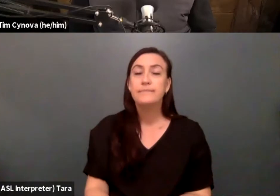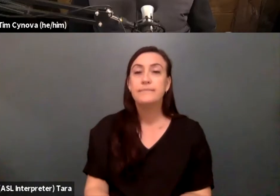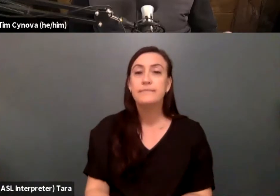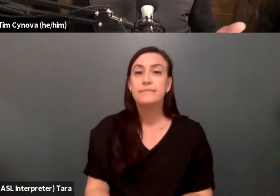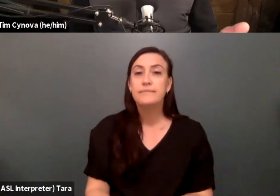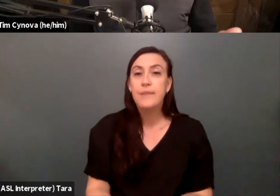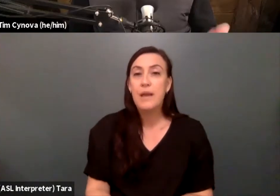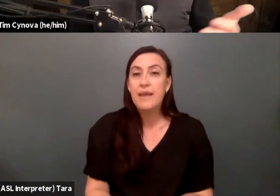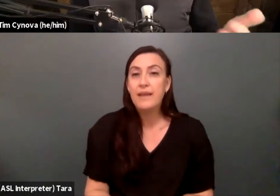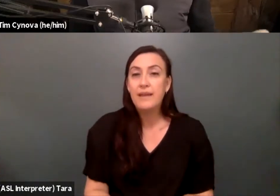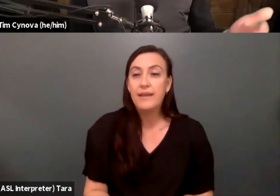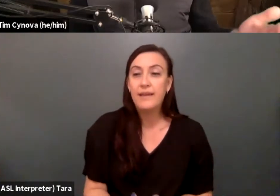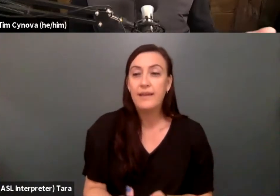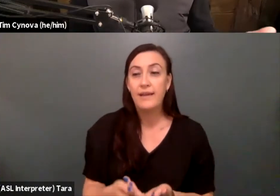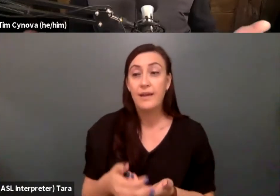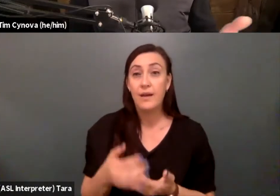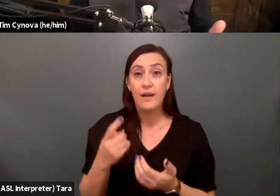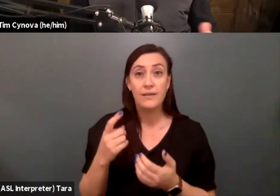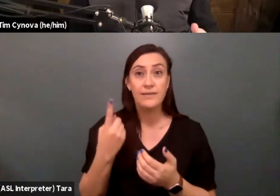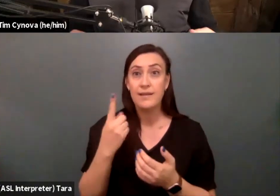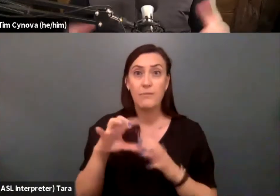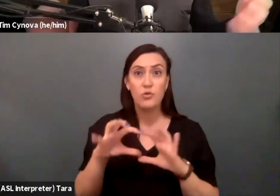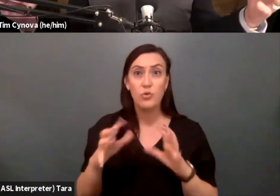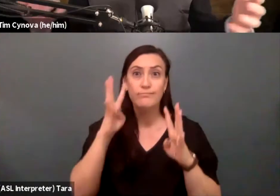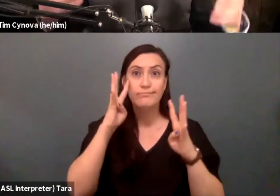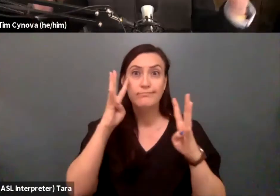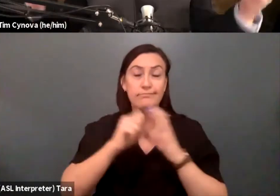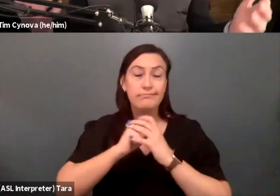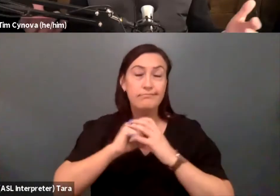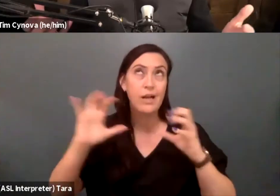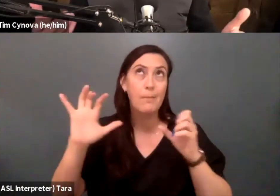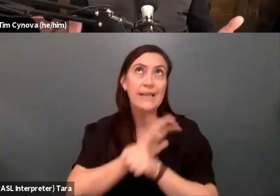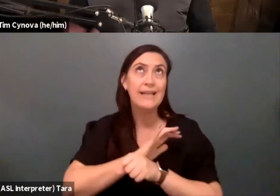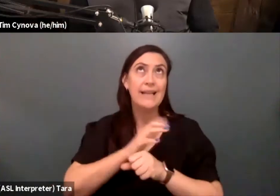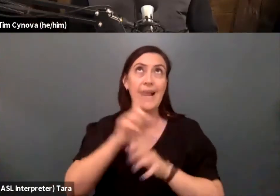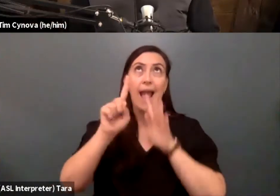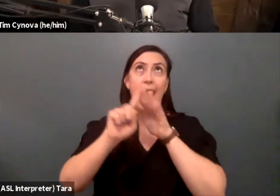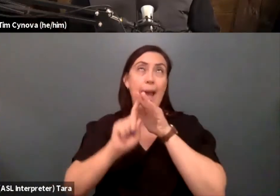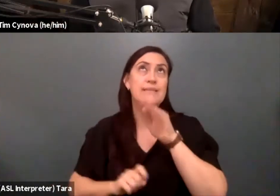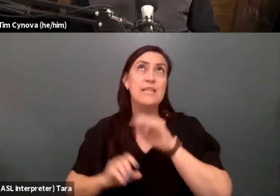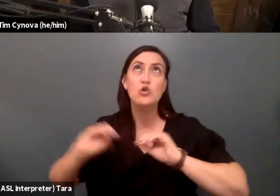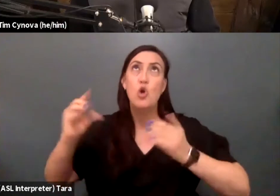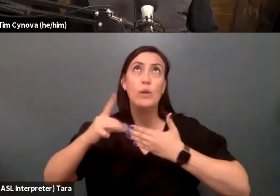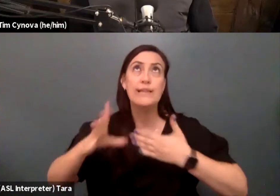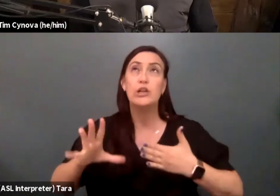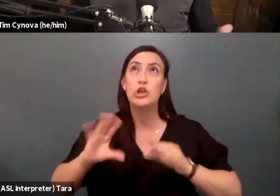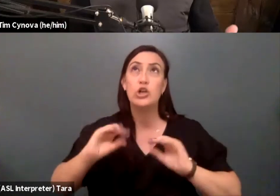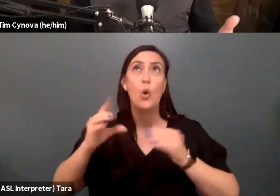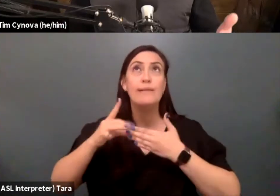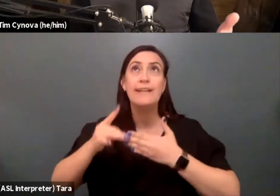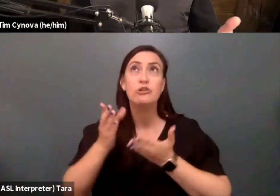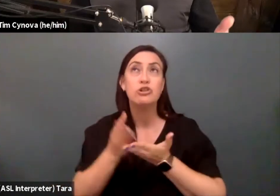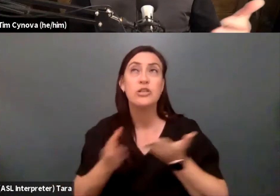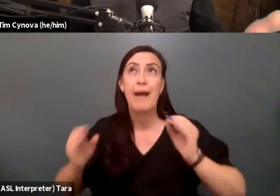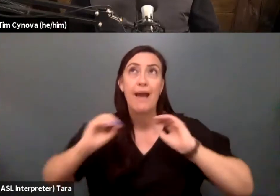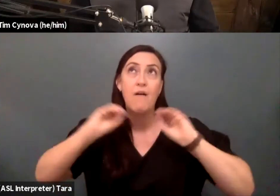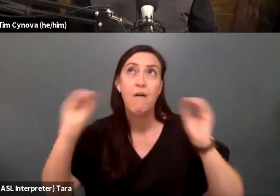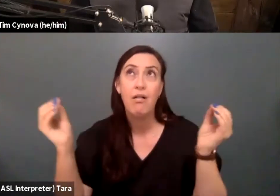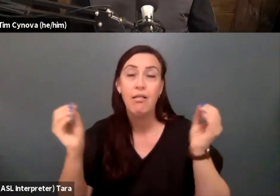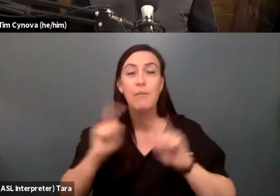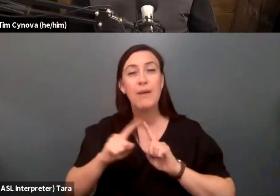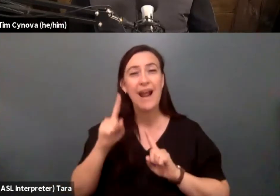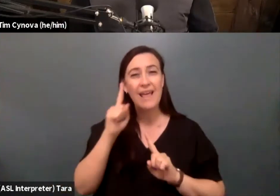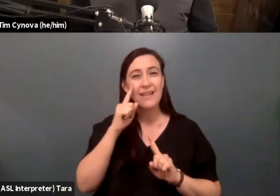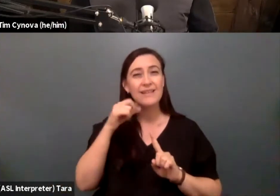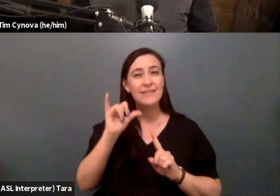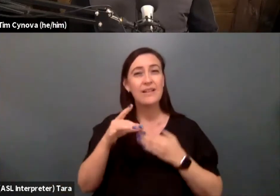maybe there could be a group that's completely absent of any kind of leadership, but I think there still is the element of leadership.